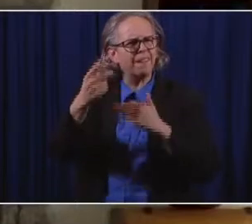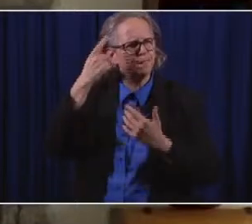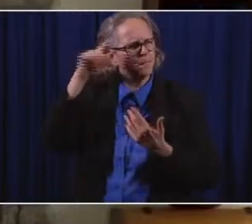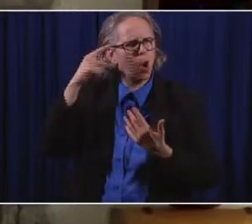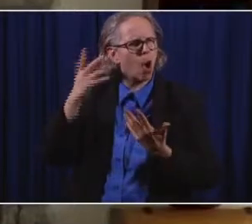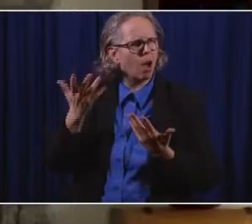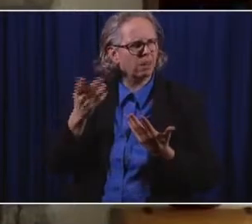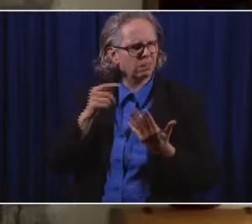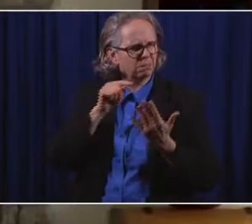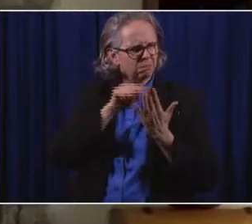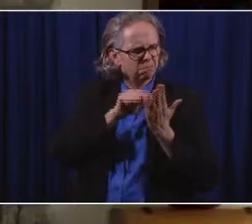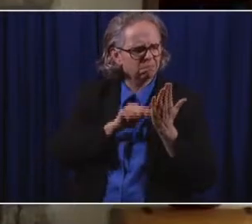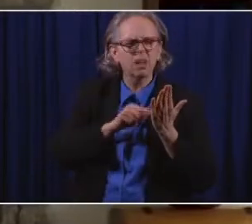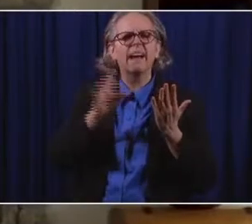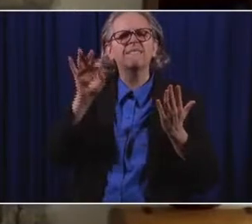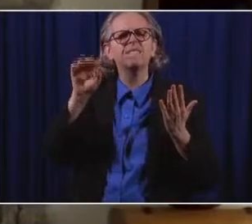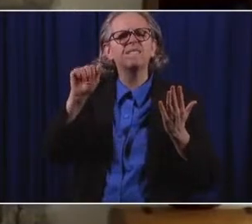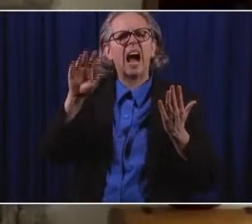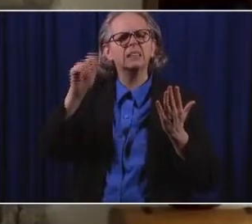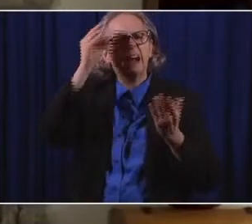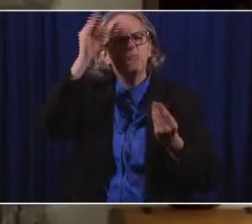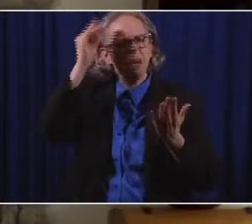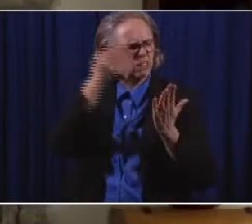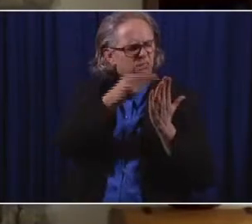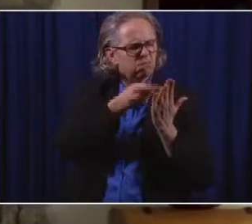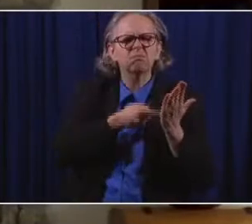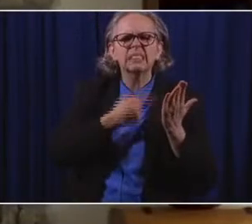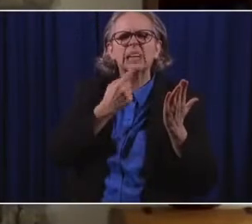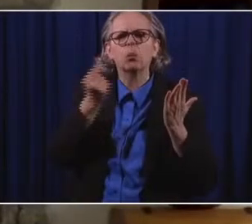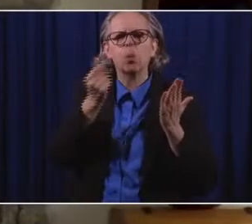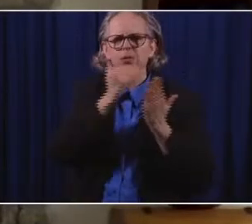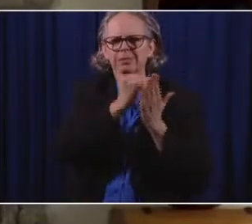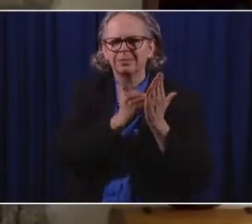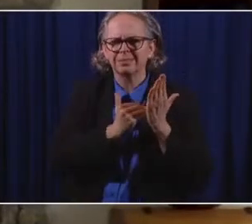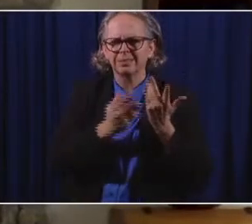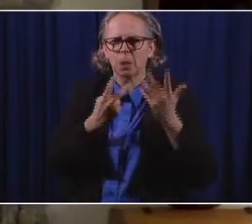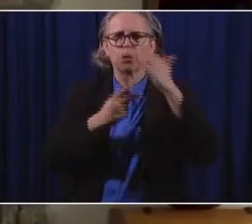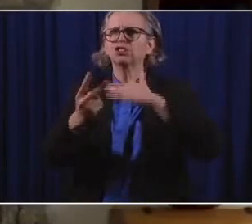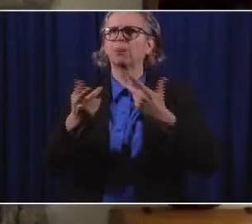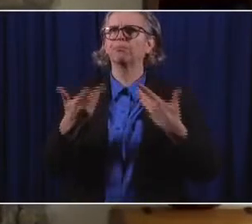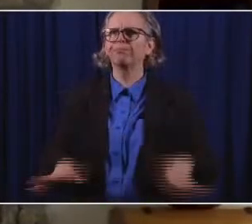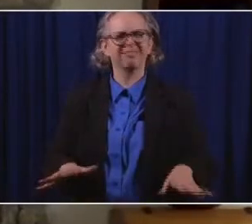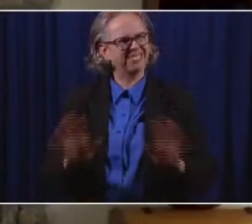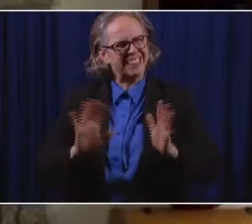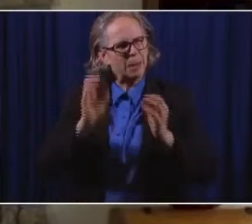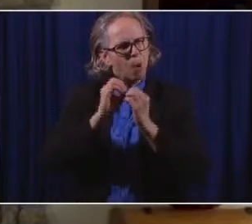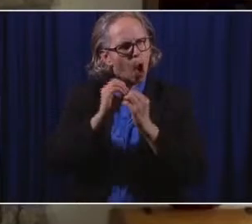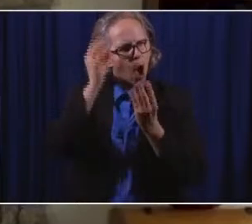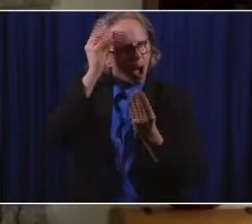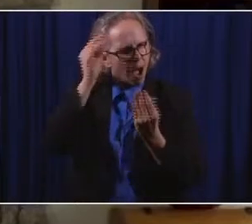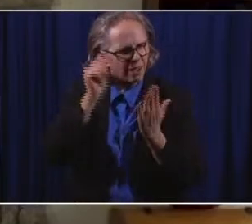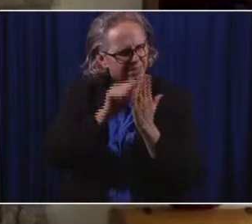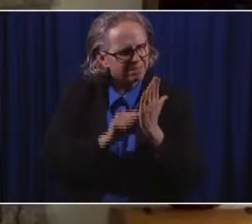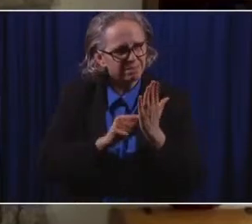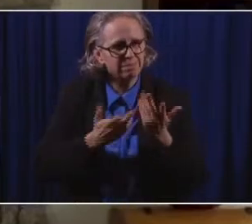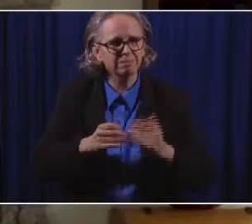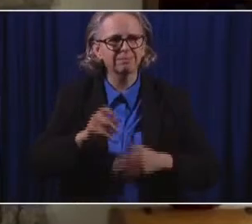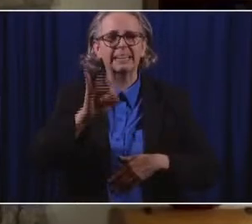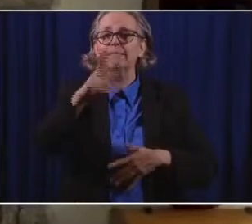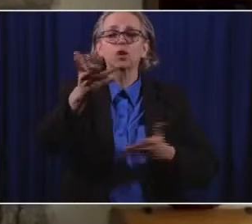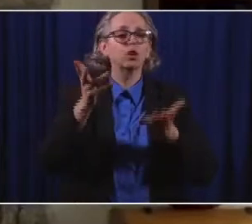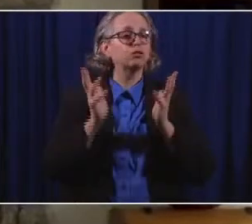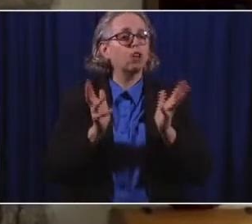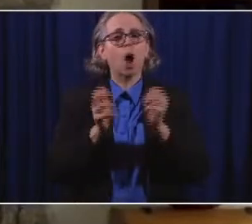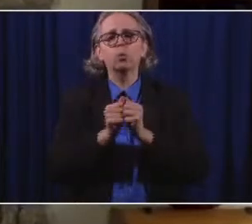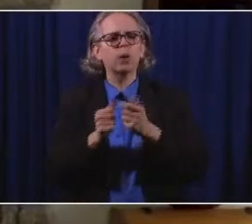And one of the key ingredients I will tell everybody as we talk to modelers is what percentage of people are